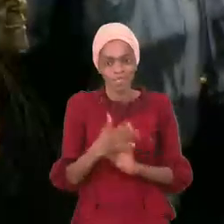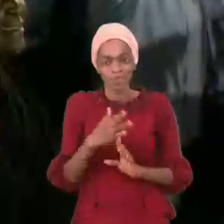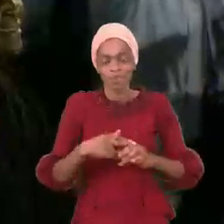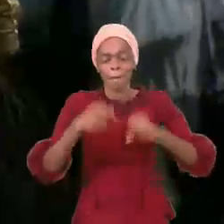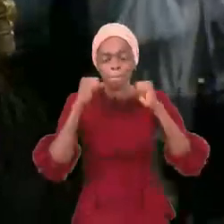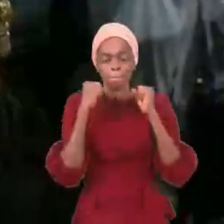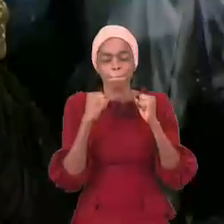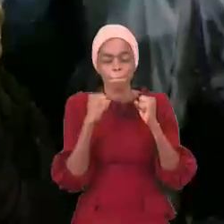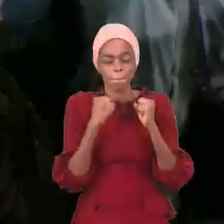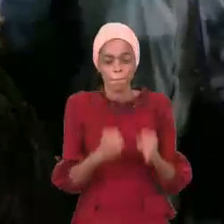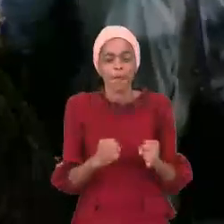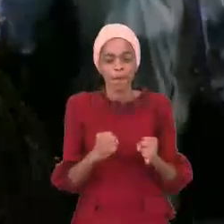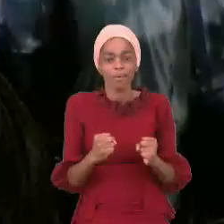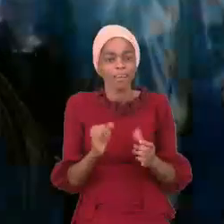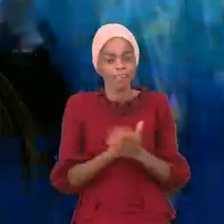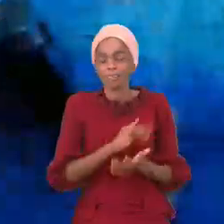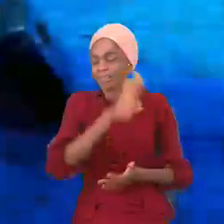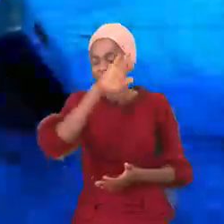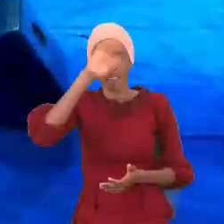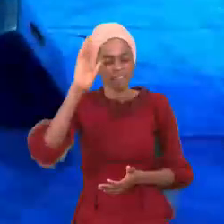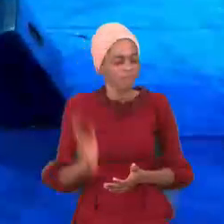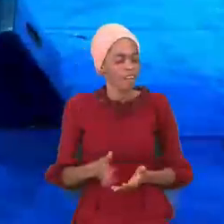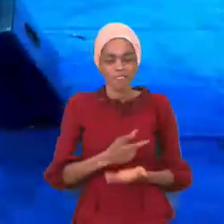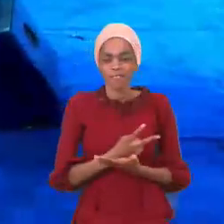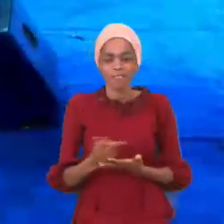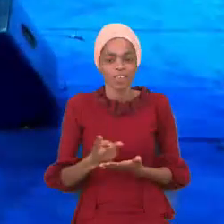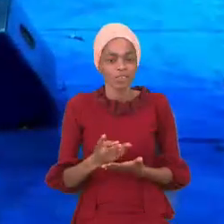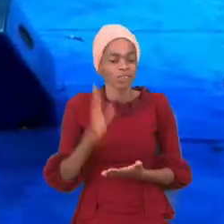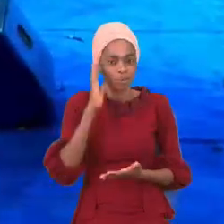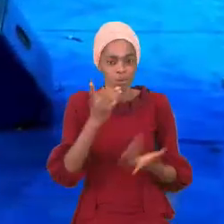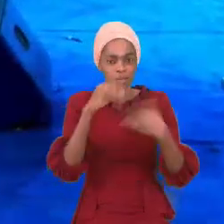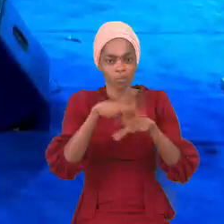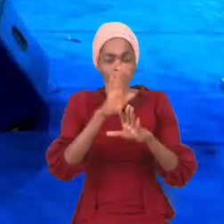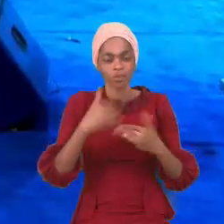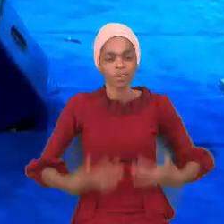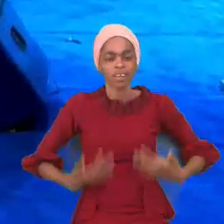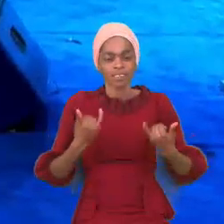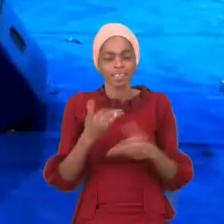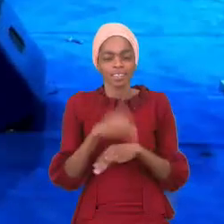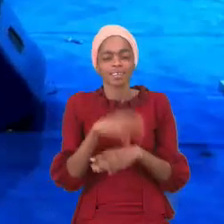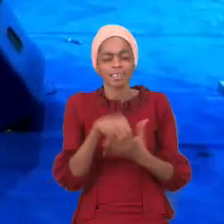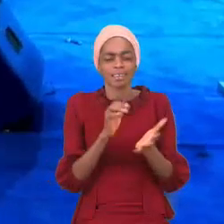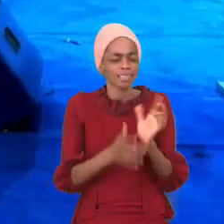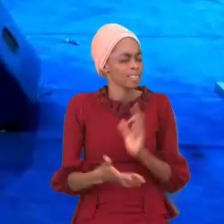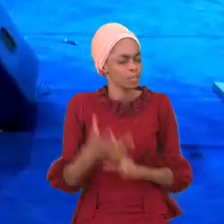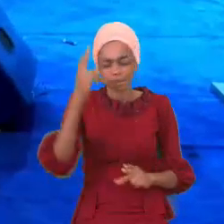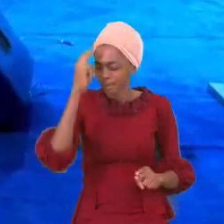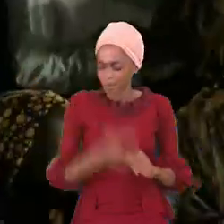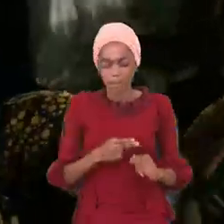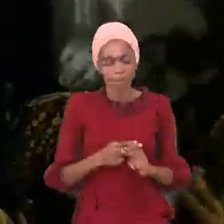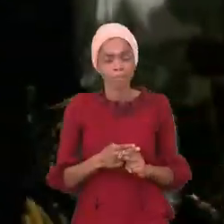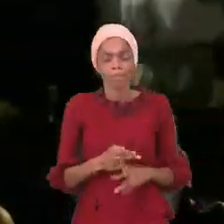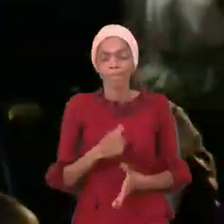Power, the power that never fails, will come upon your life tonight in Jesus' name.